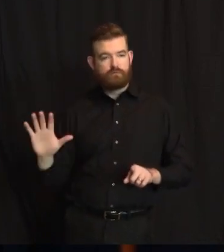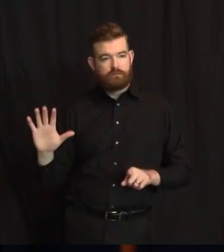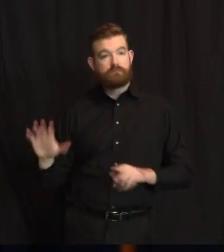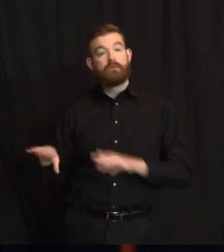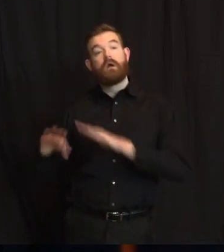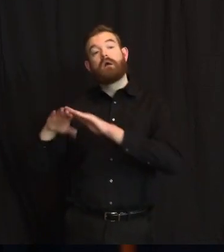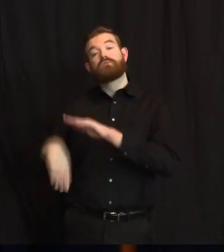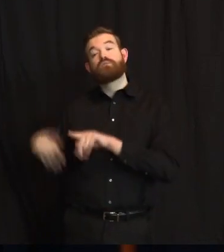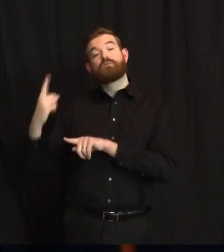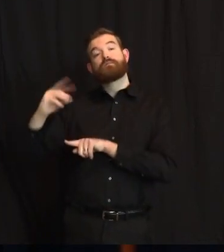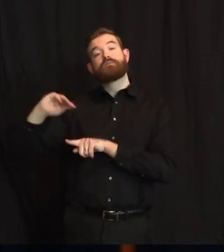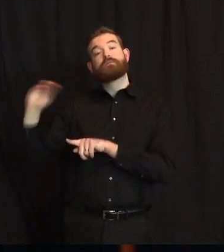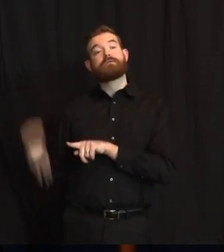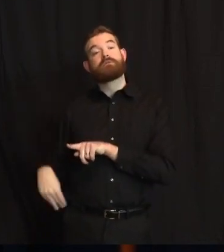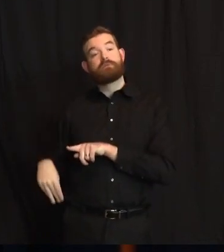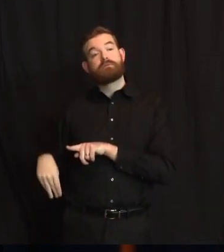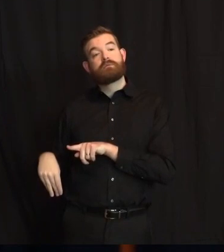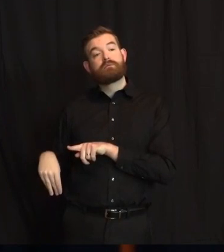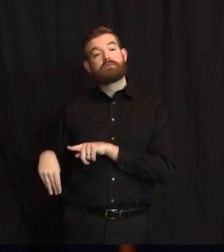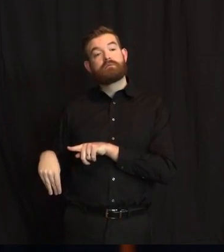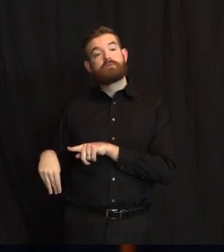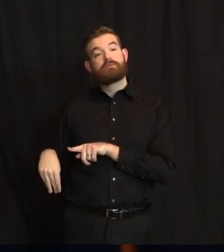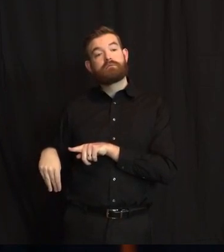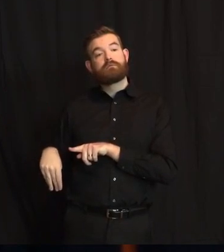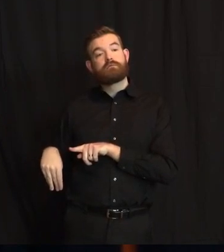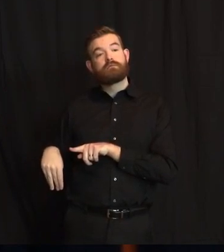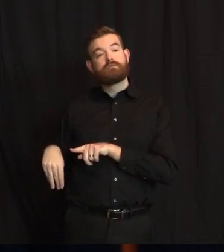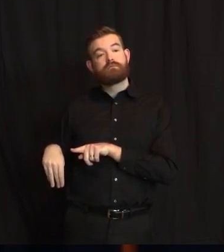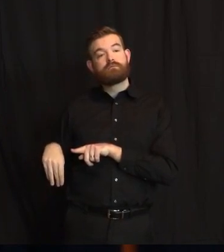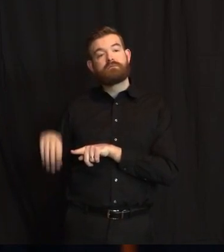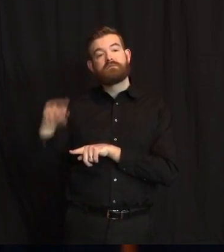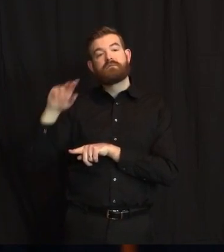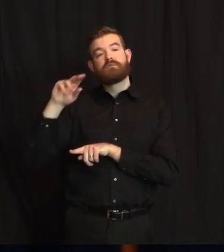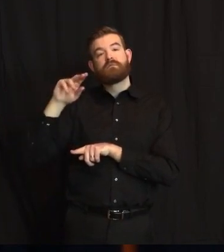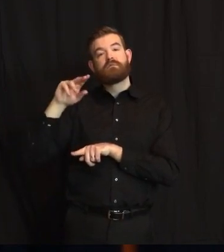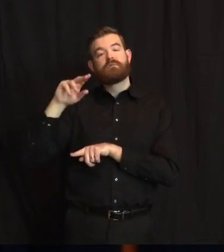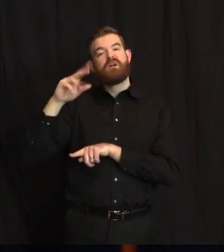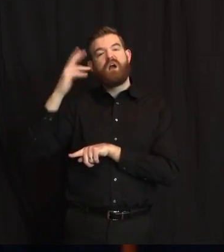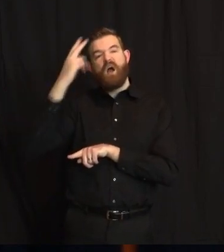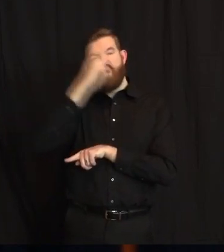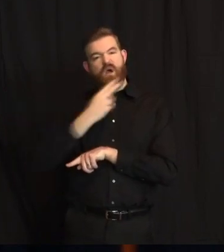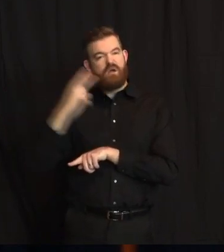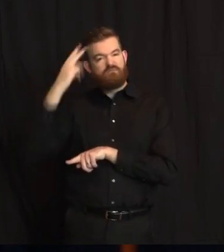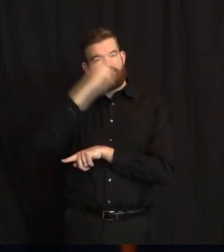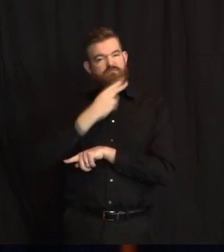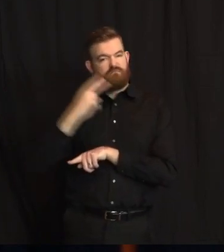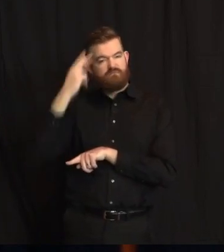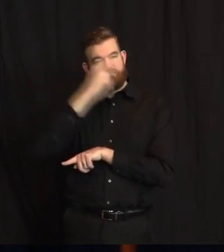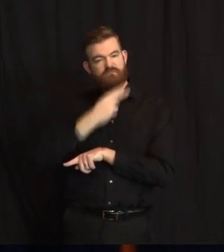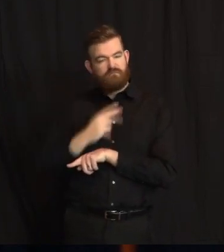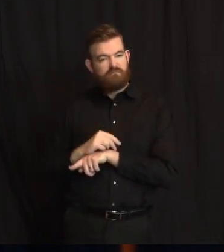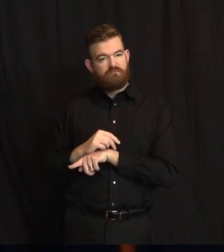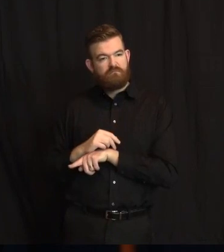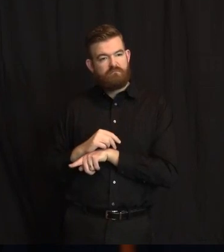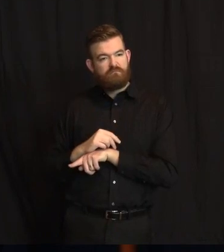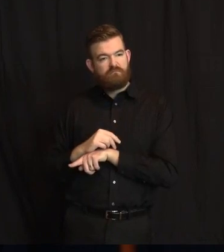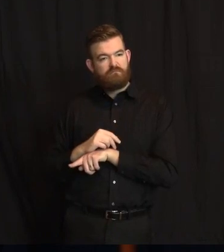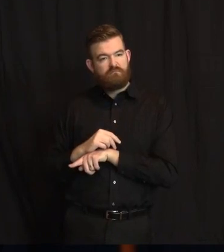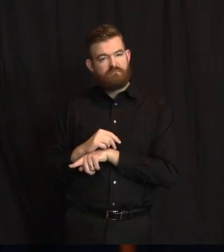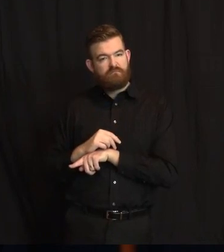Hawaiian or other Pacific Islander. 48% at this point have reported